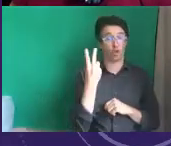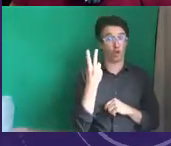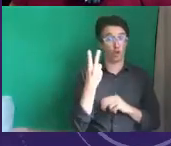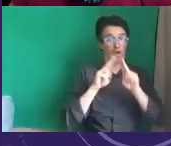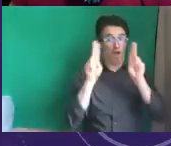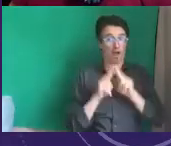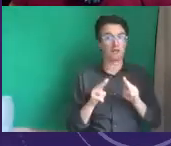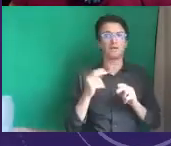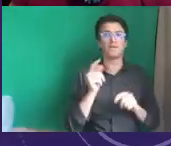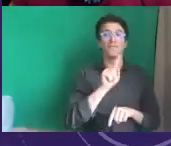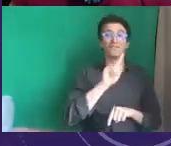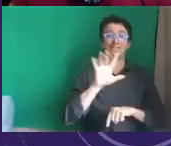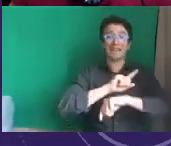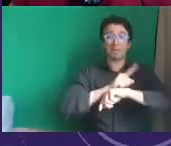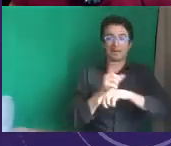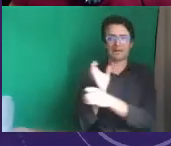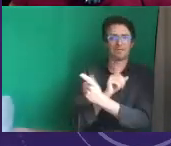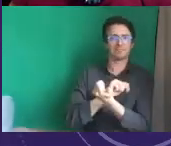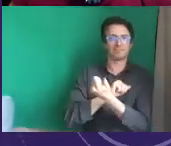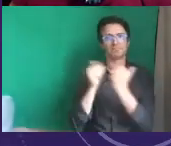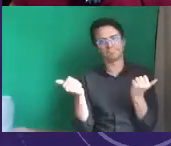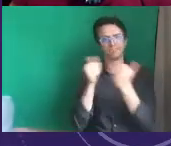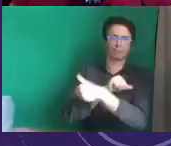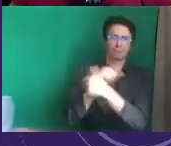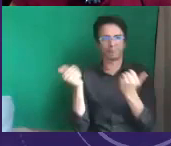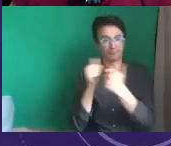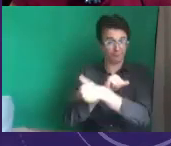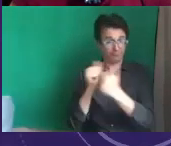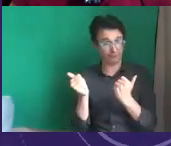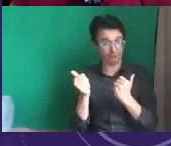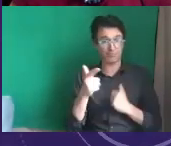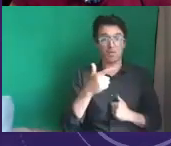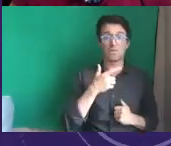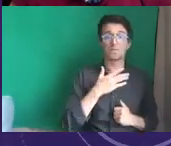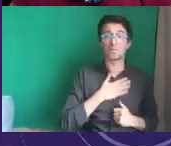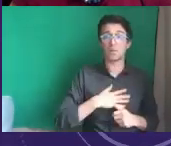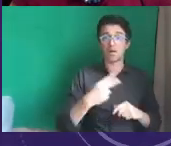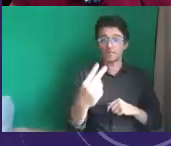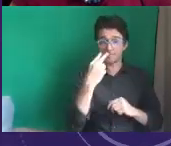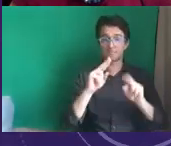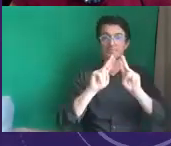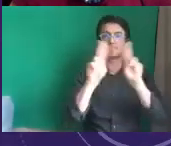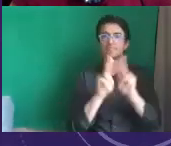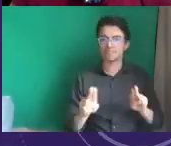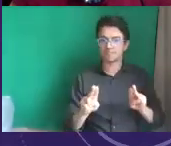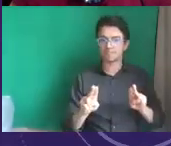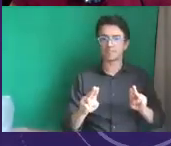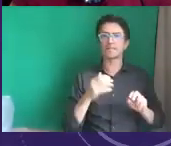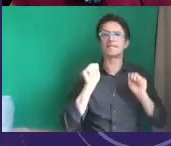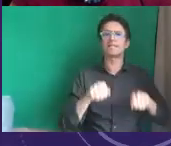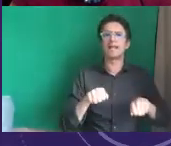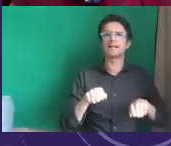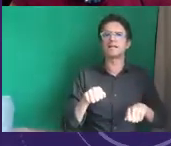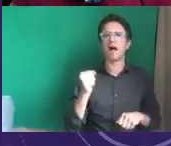interpreter and you want to make the video larger, just click the video and then the 3 dots and pin the